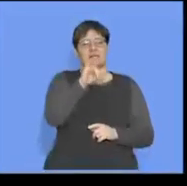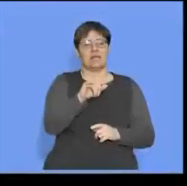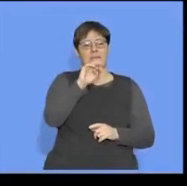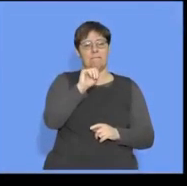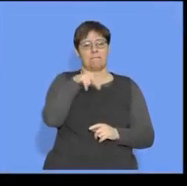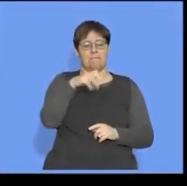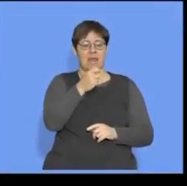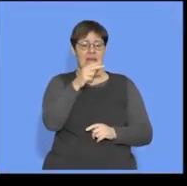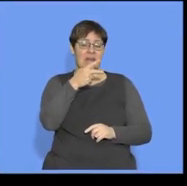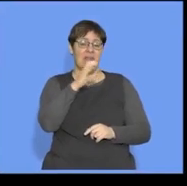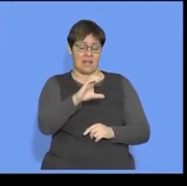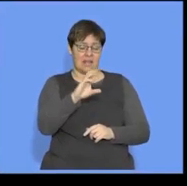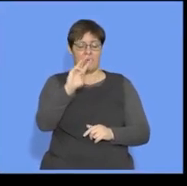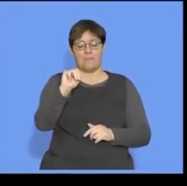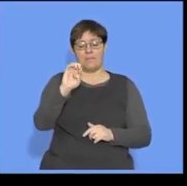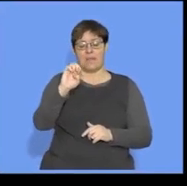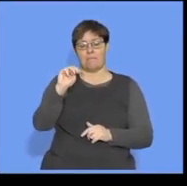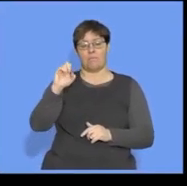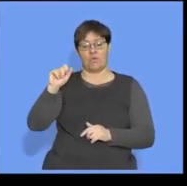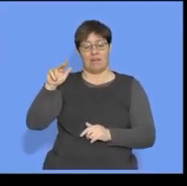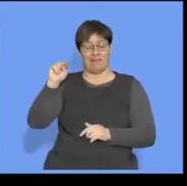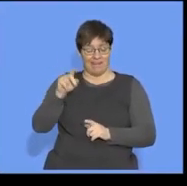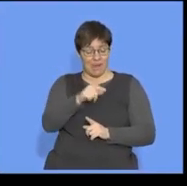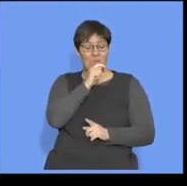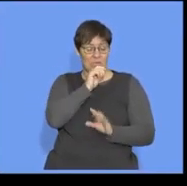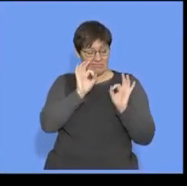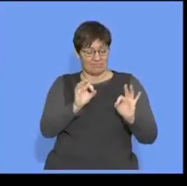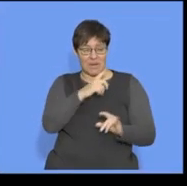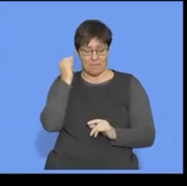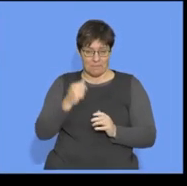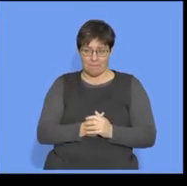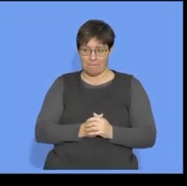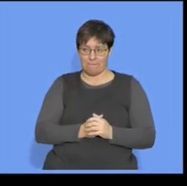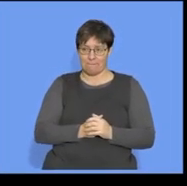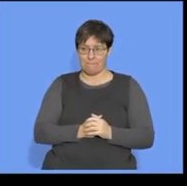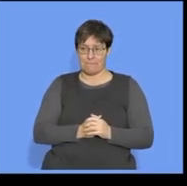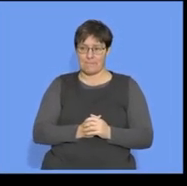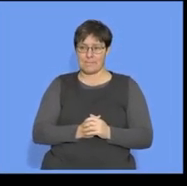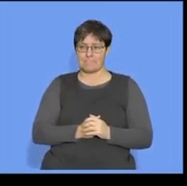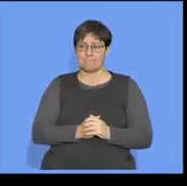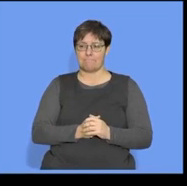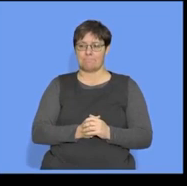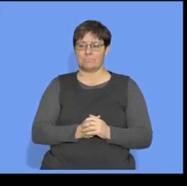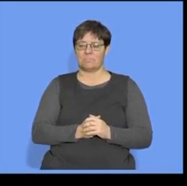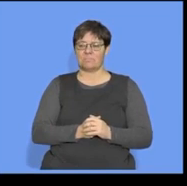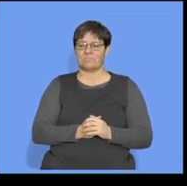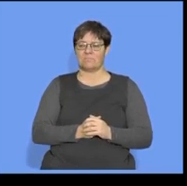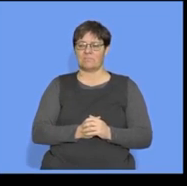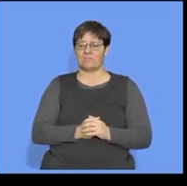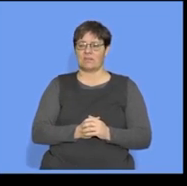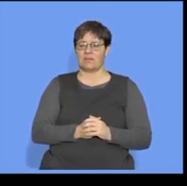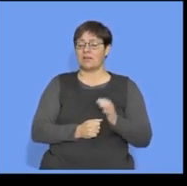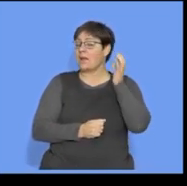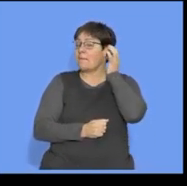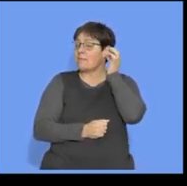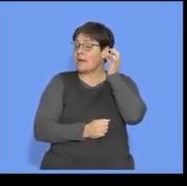the tympanic membrane. Like here, I put the tympanic membrane here. Then